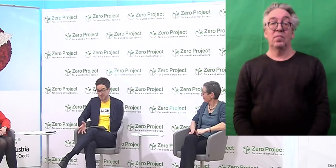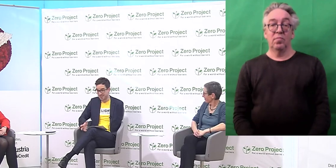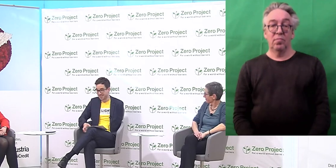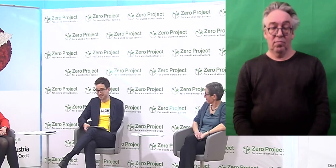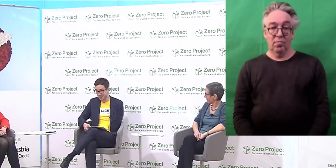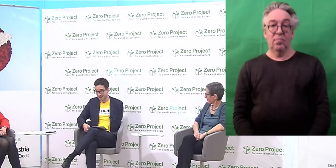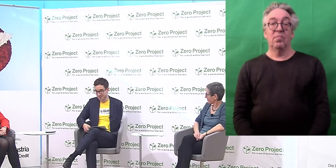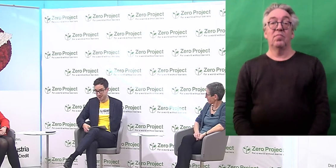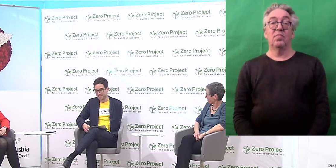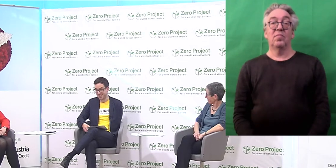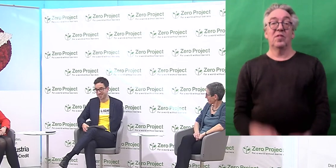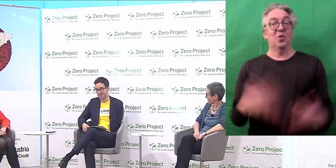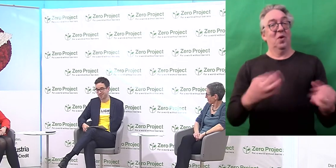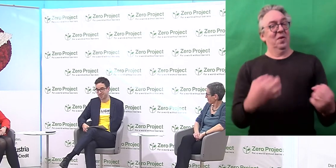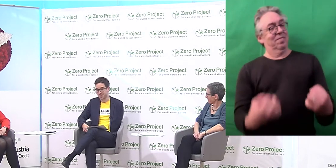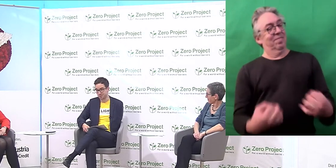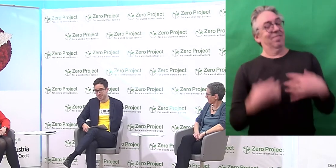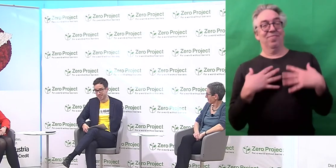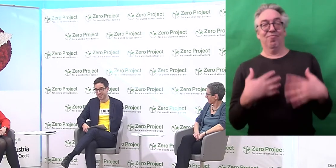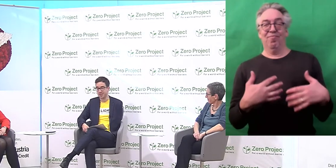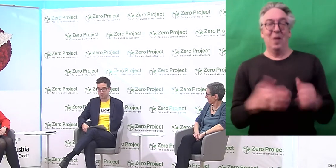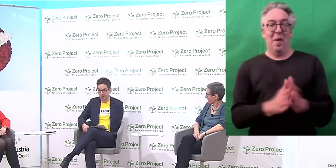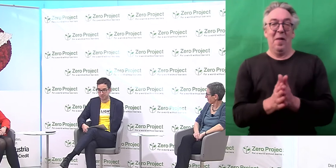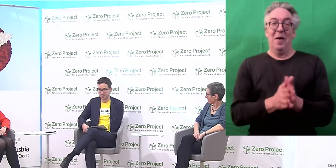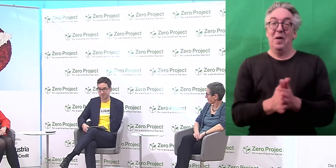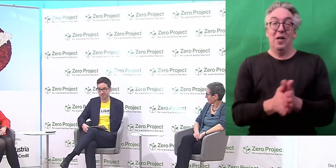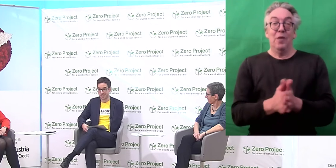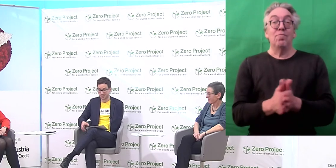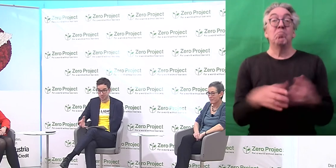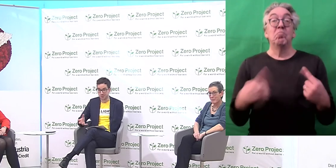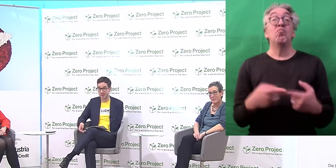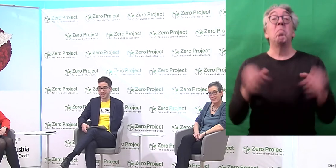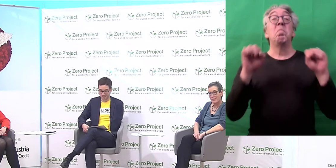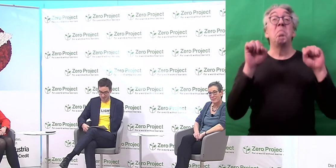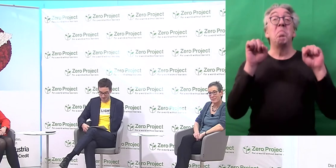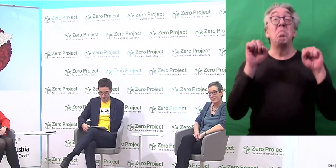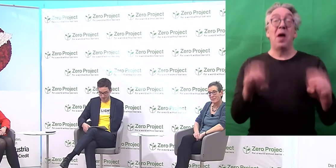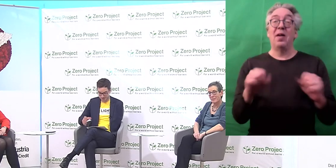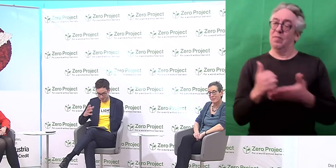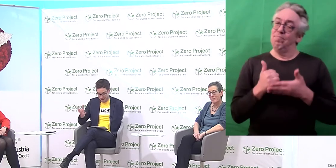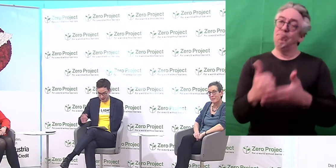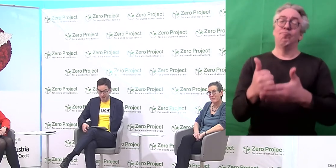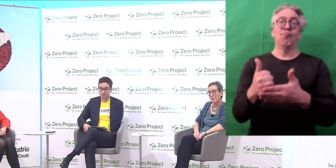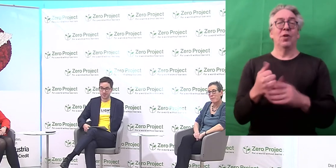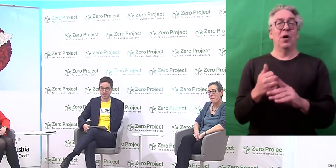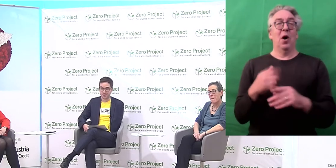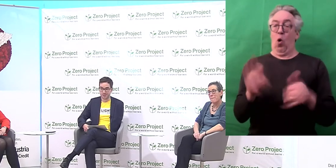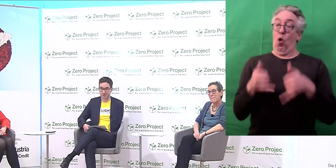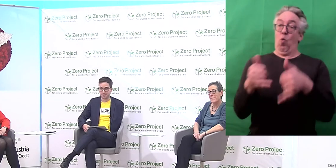Very inspiring and very passionate to see that we can drive this change with this award. So